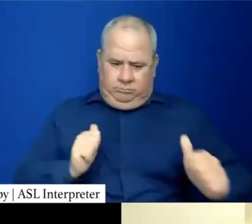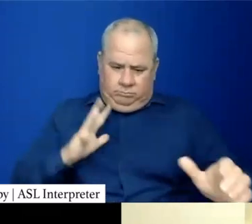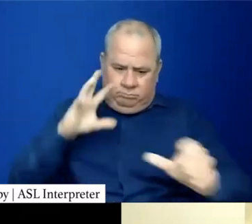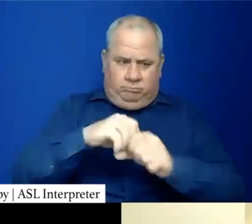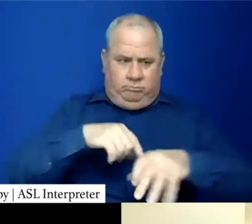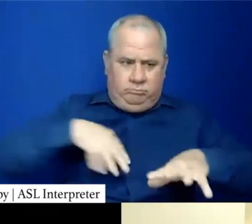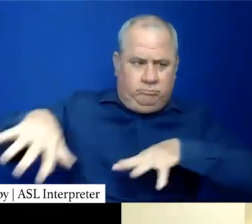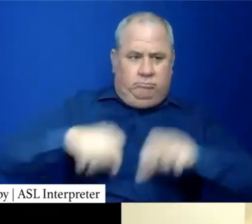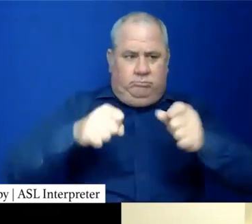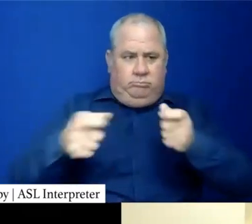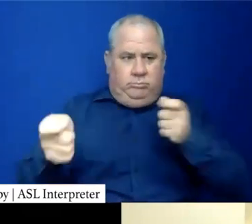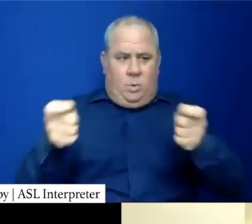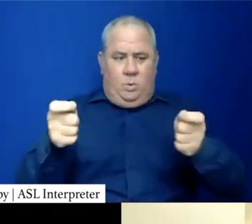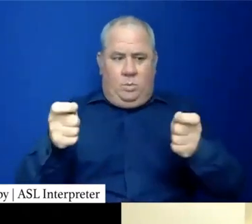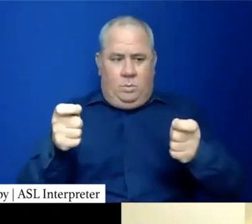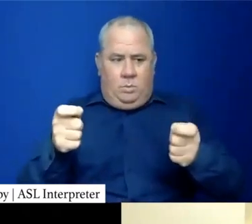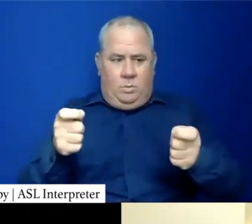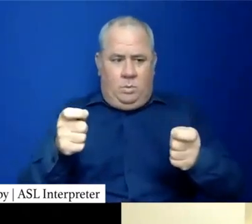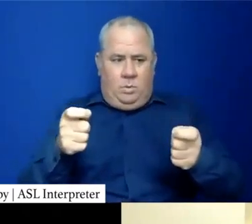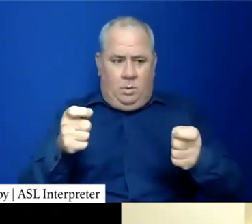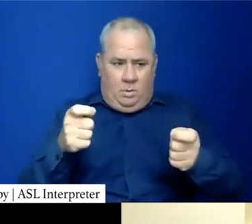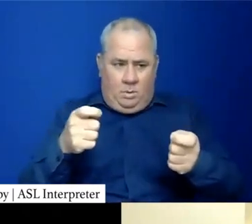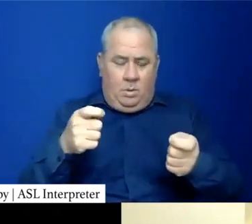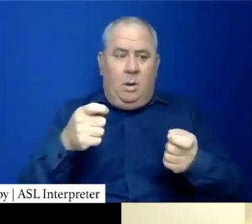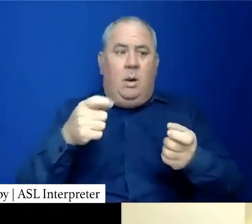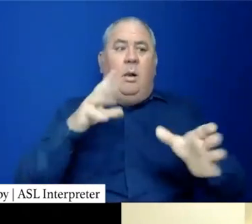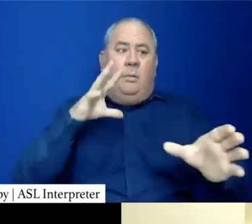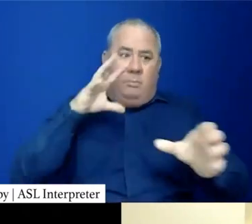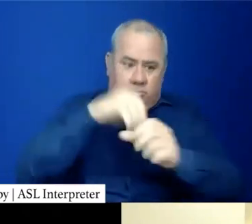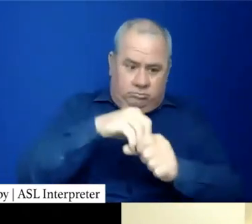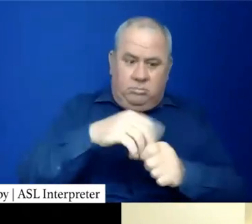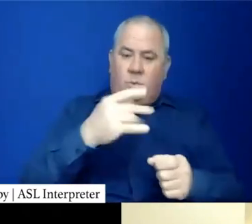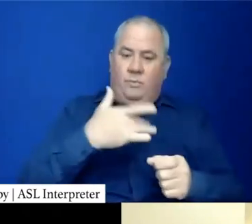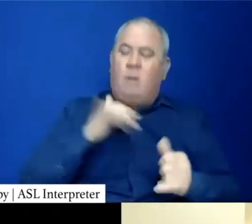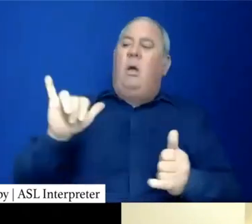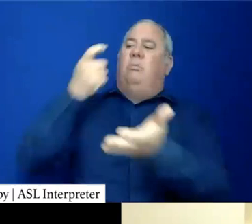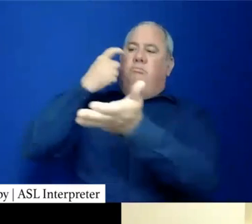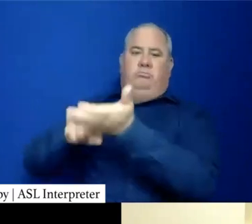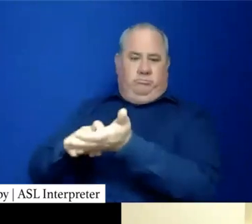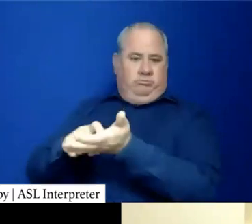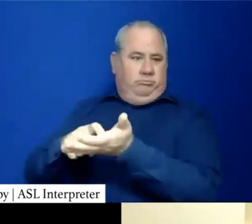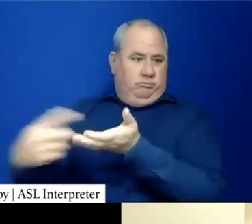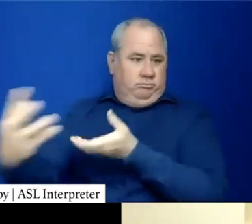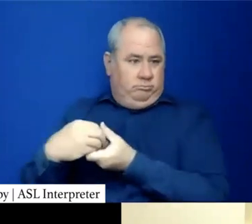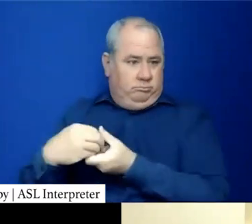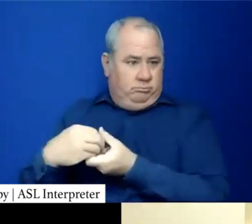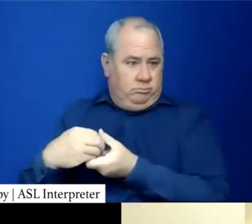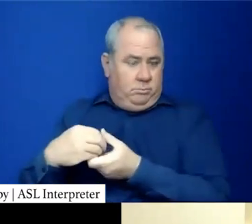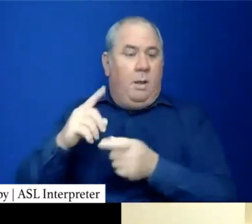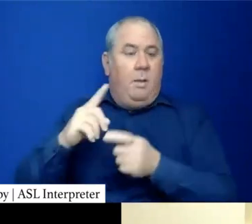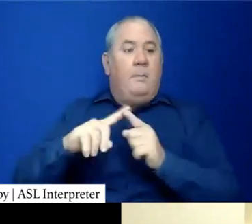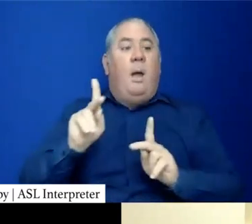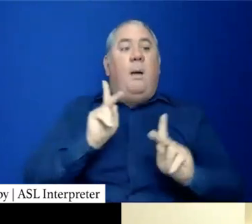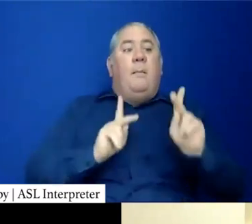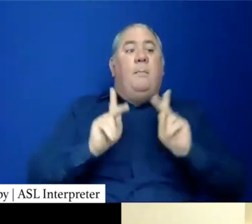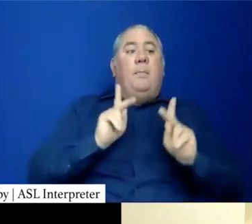and you want to actively counter, you know, the count legal question. But the individual with invisible disability